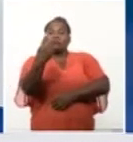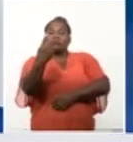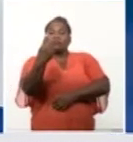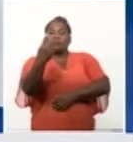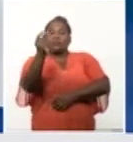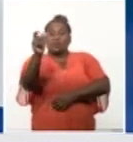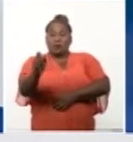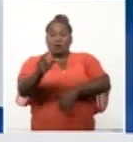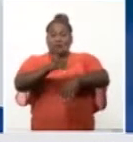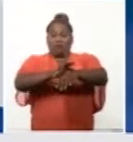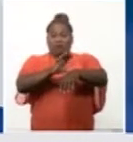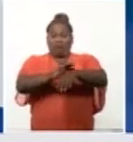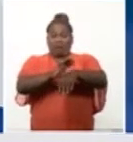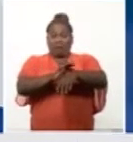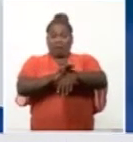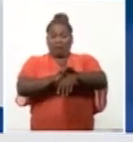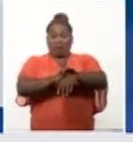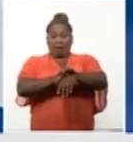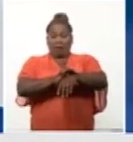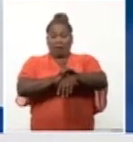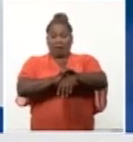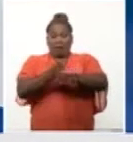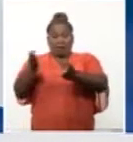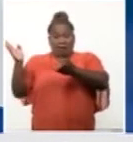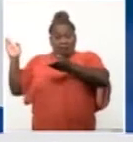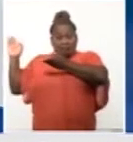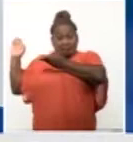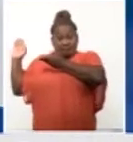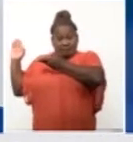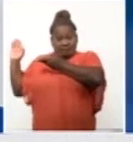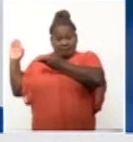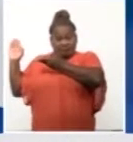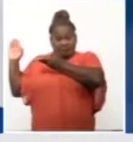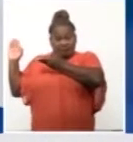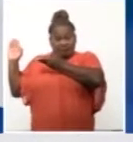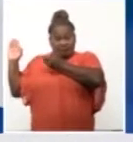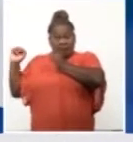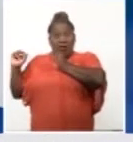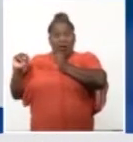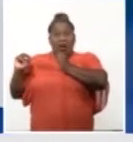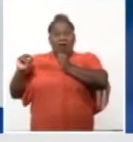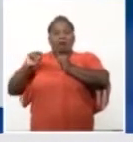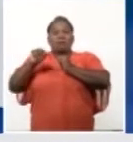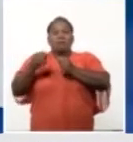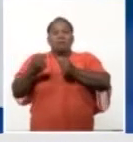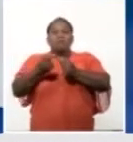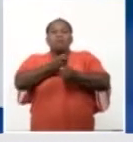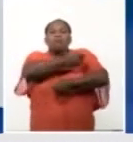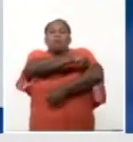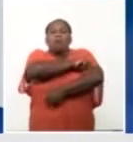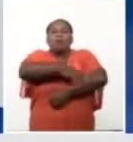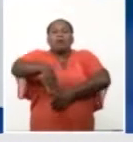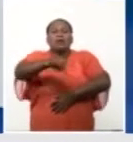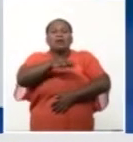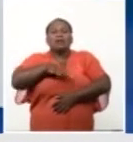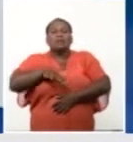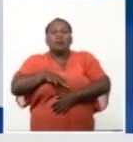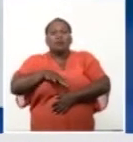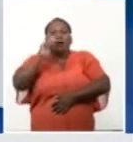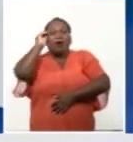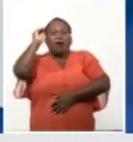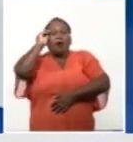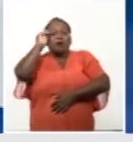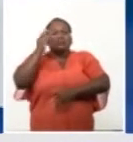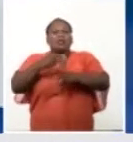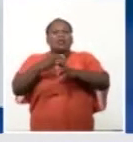And there is one case from the province of Holguin, and this is the case we described as an